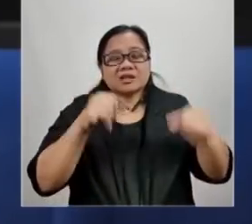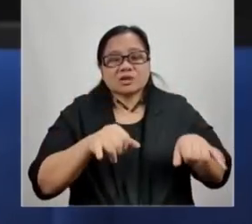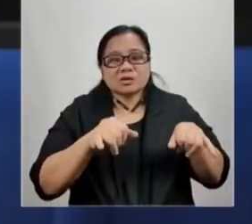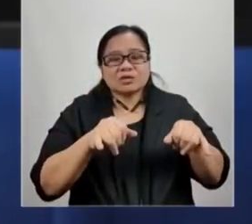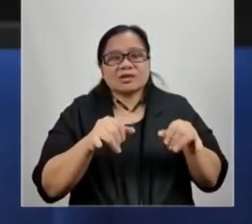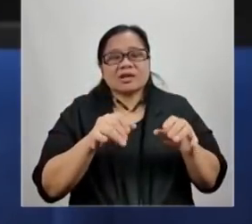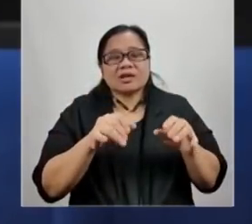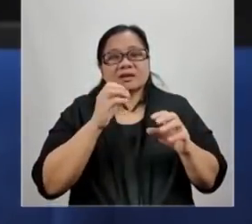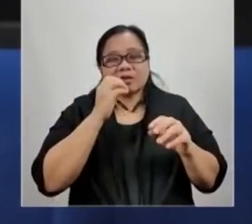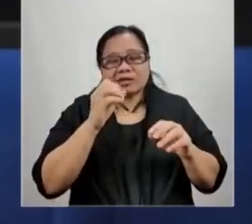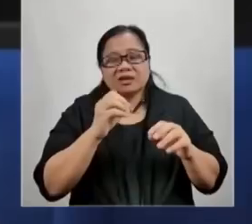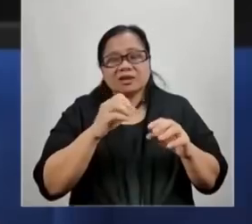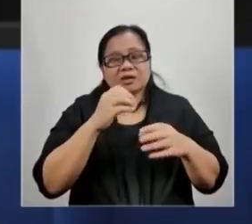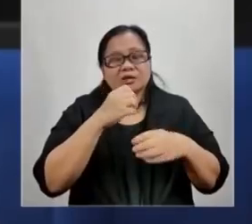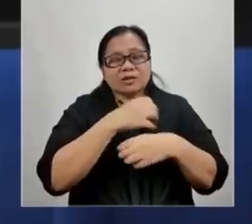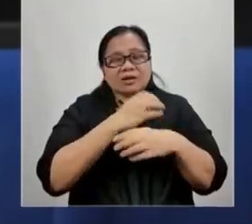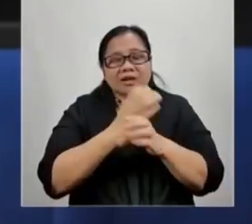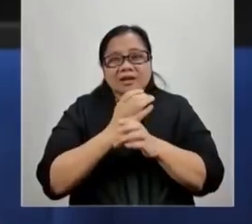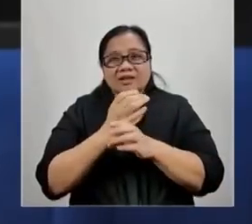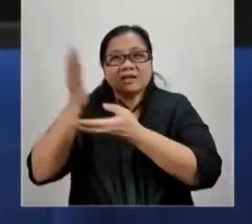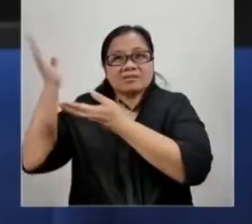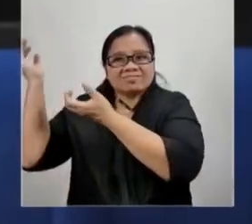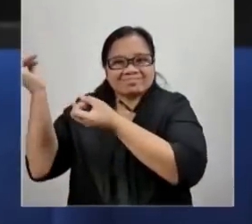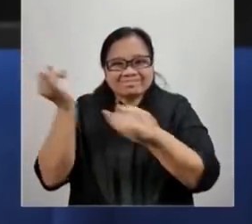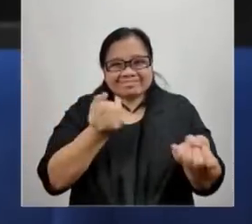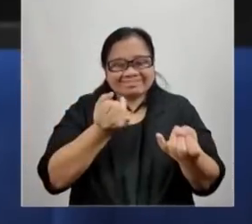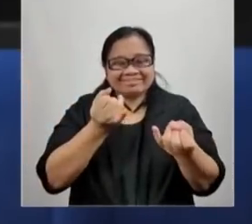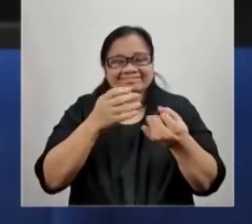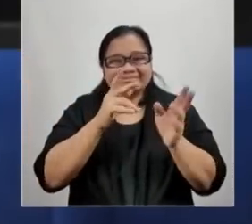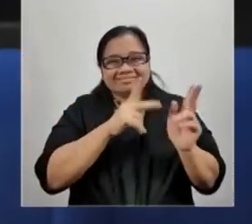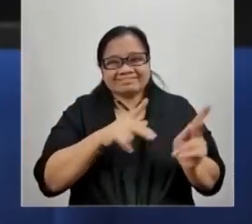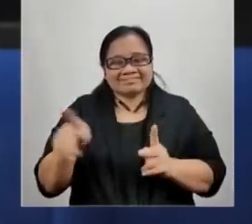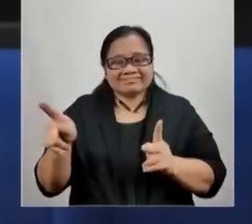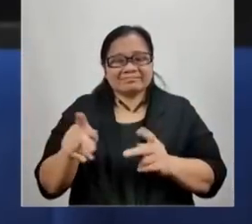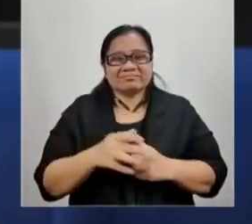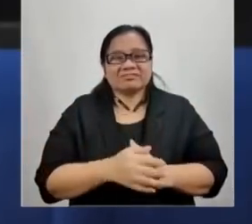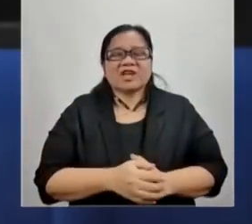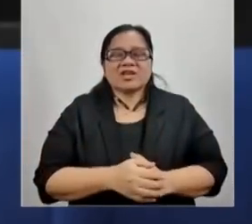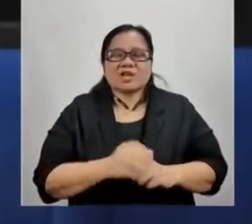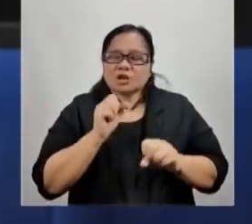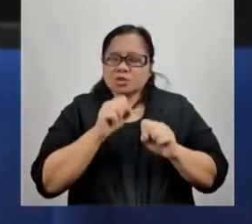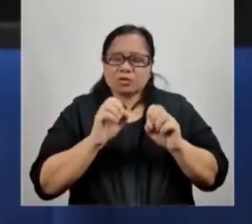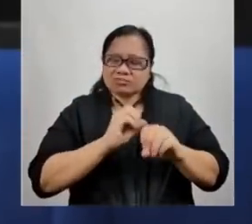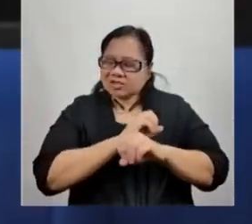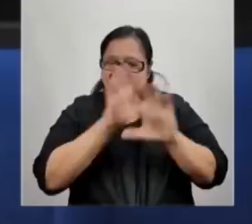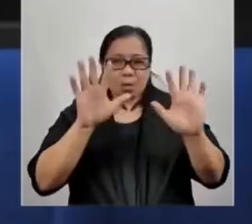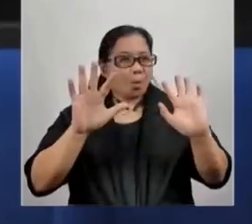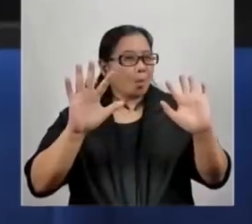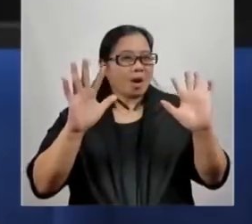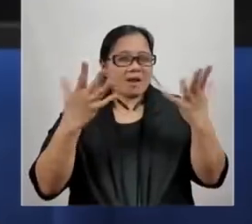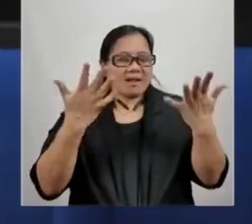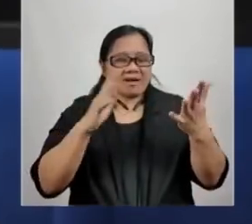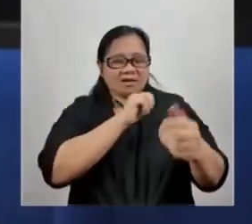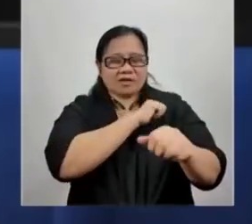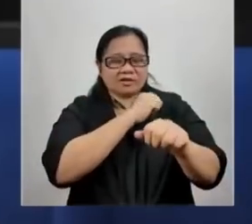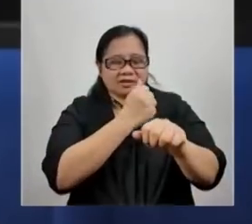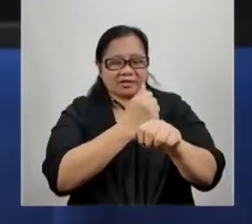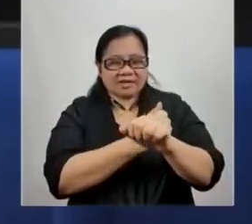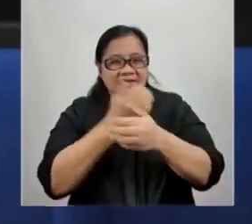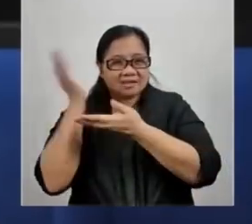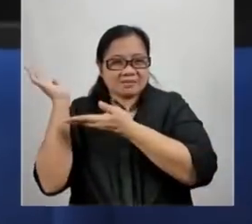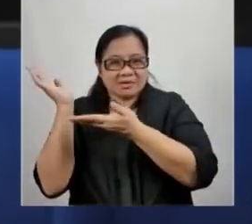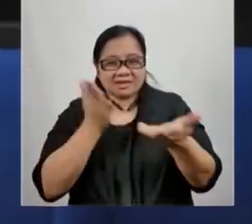importation plan. It was therefore clear that there is no authorization for the importation of these